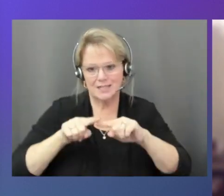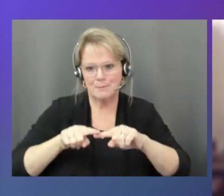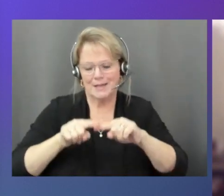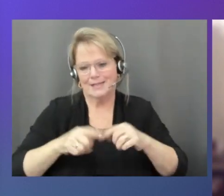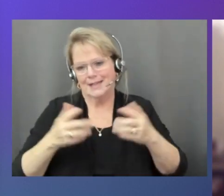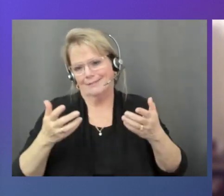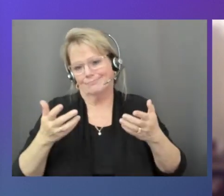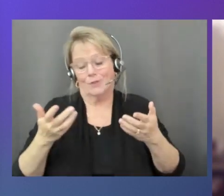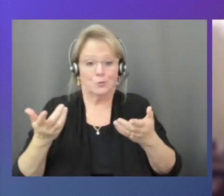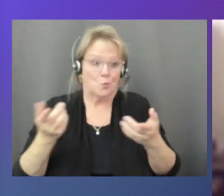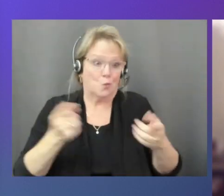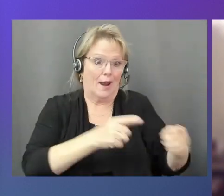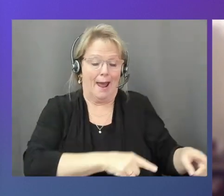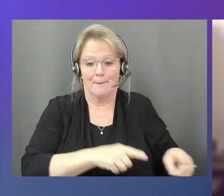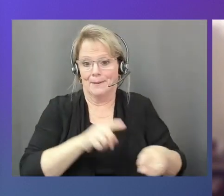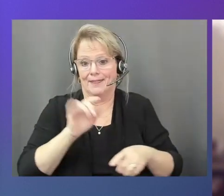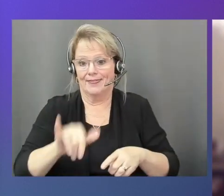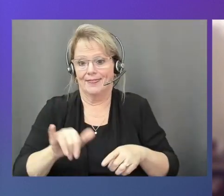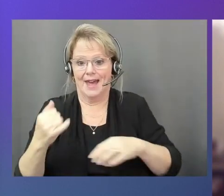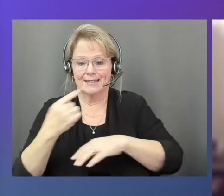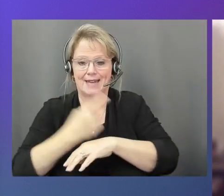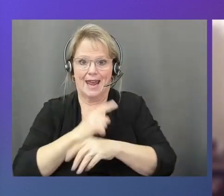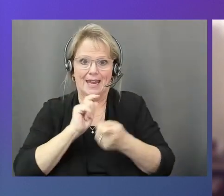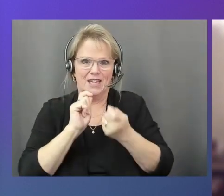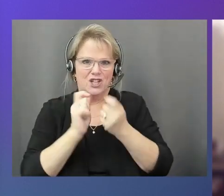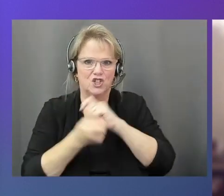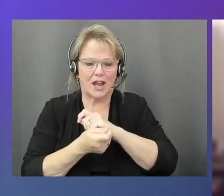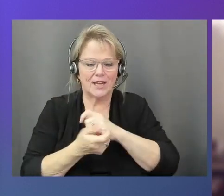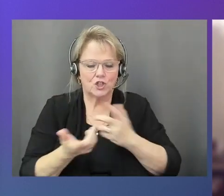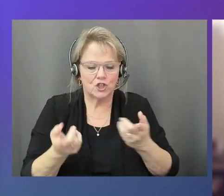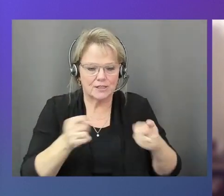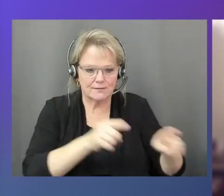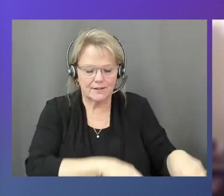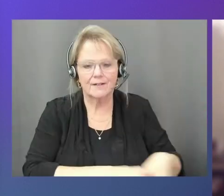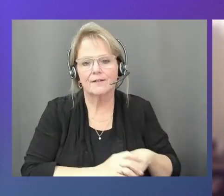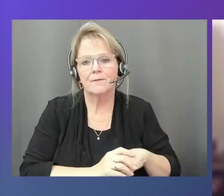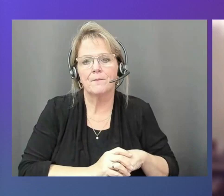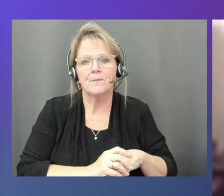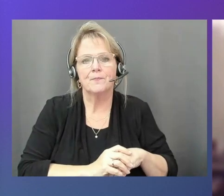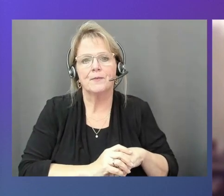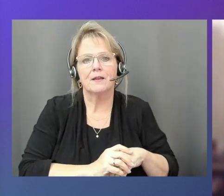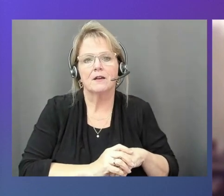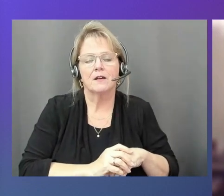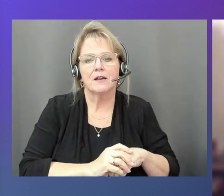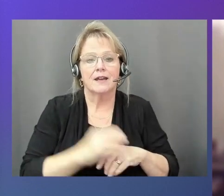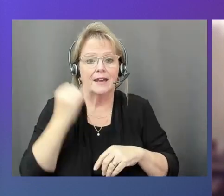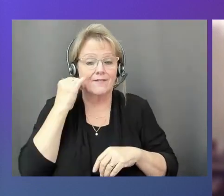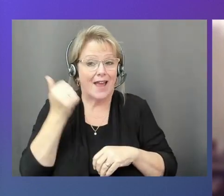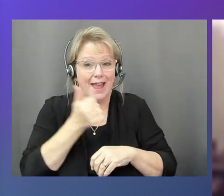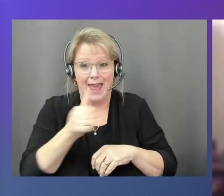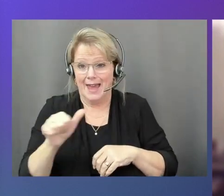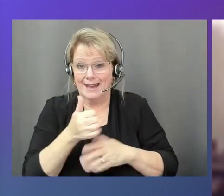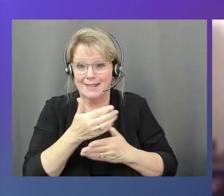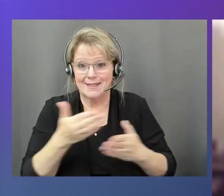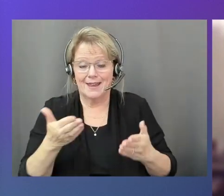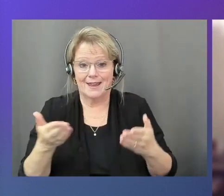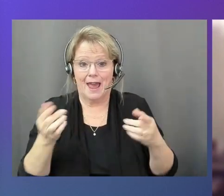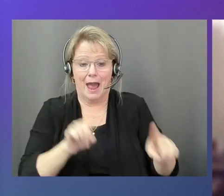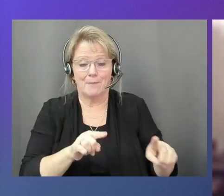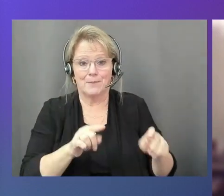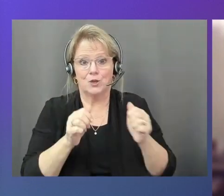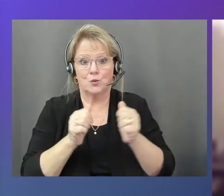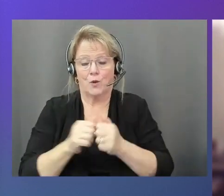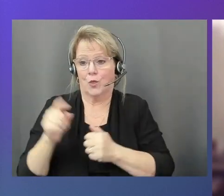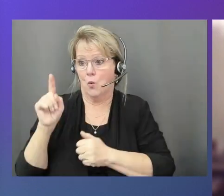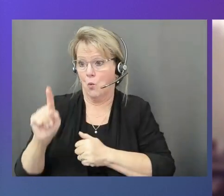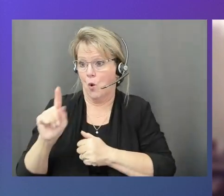lack of redundancy. If anything went wrong with any of the point-to-point equipment or one of the links getting to that location, end users would